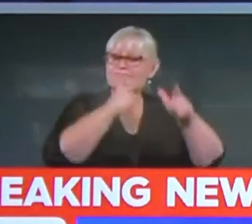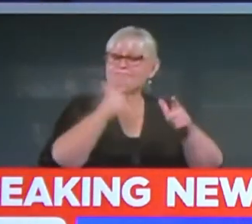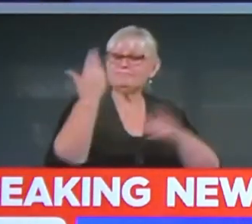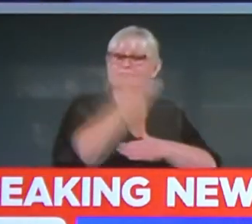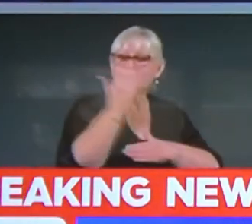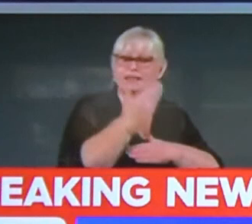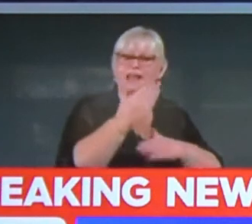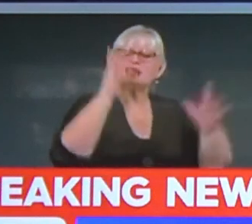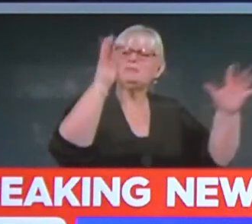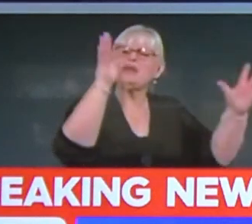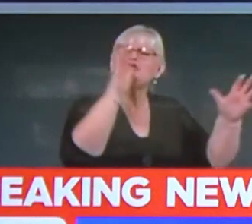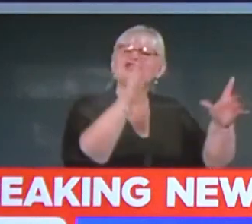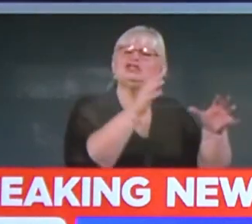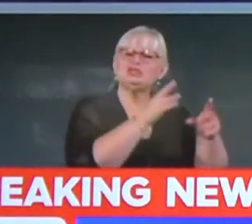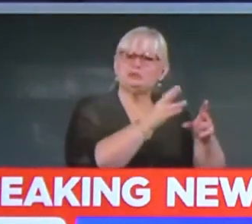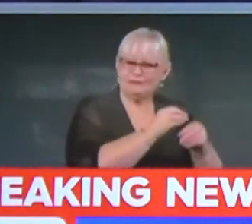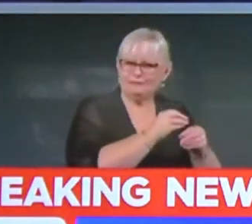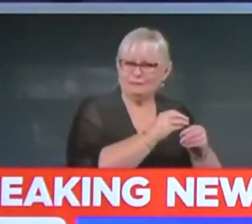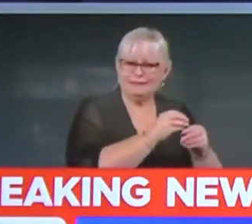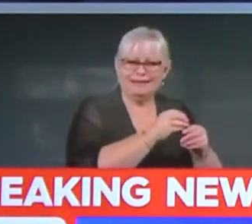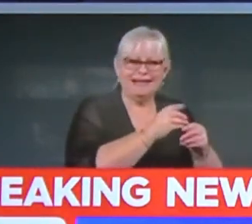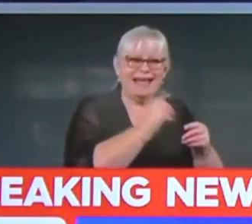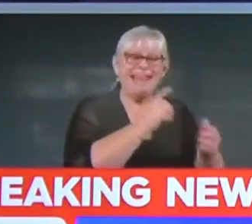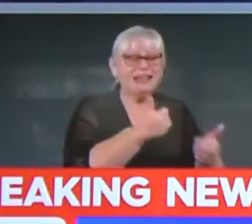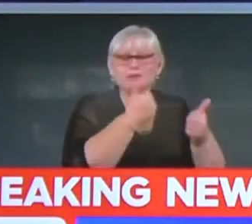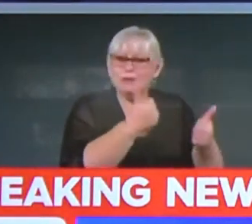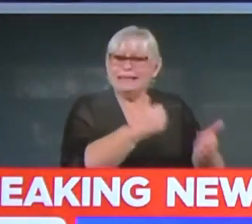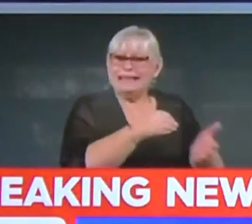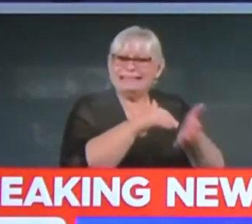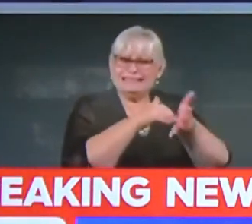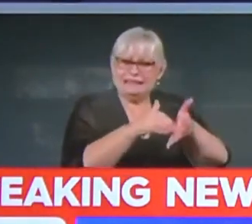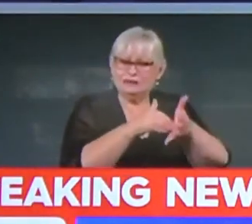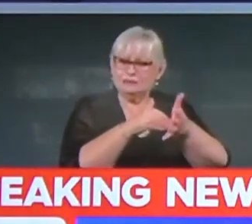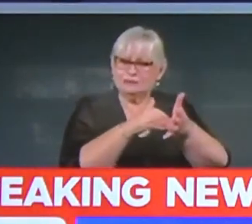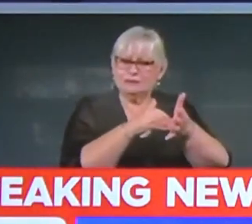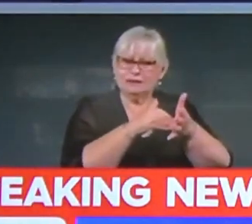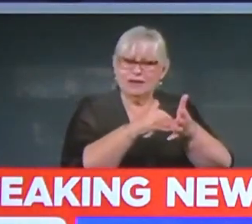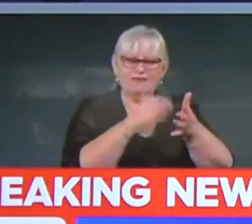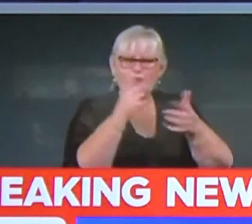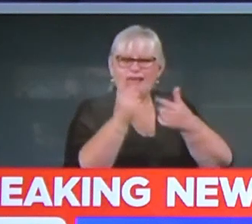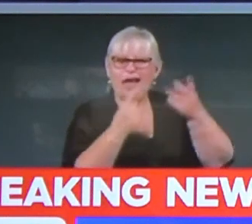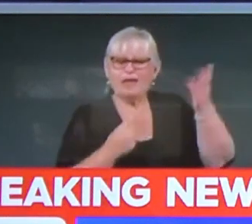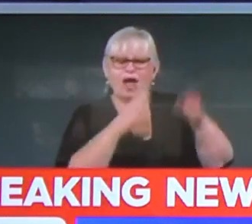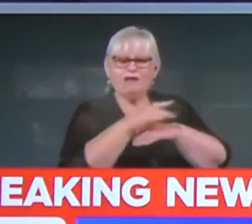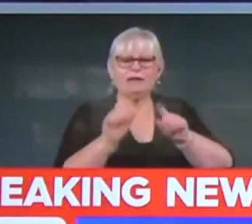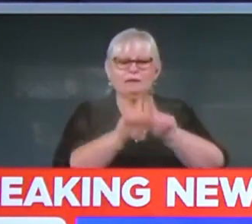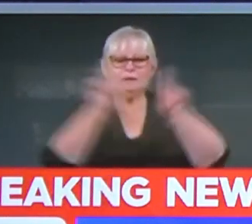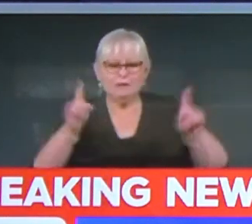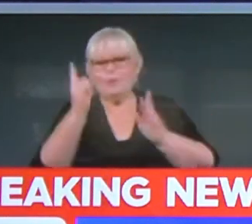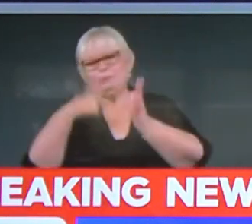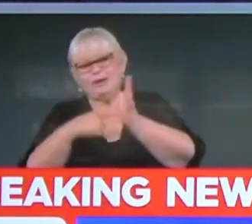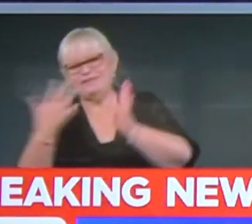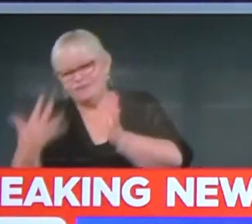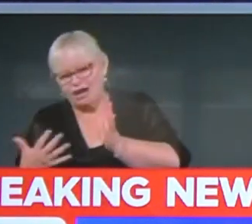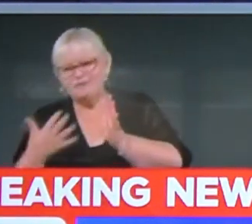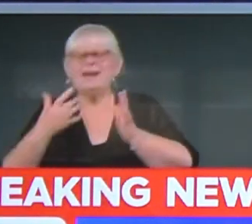schools reduce significantly, and that actually assists in observing the other issues around social distancing that are applying